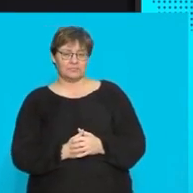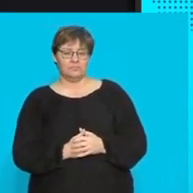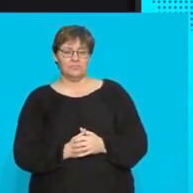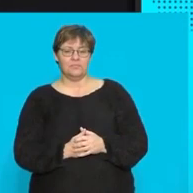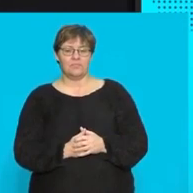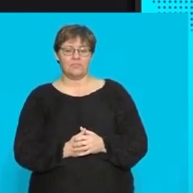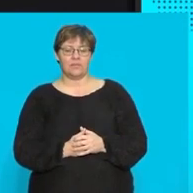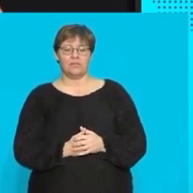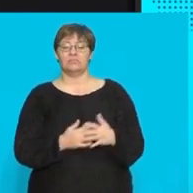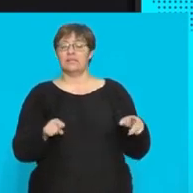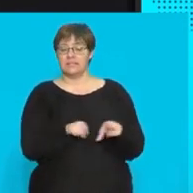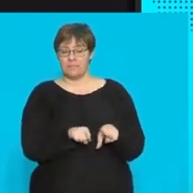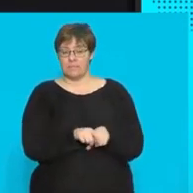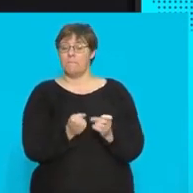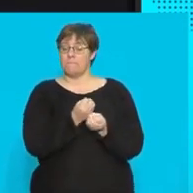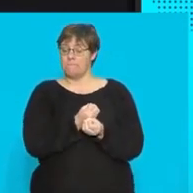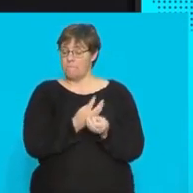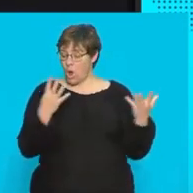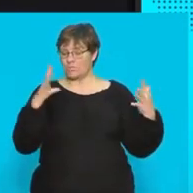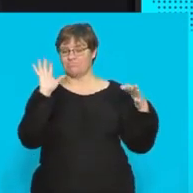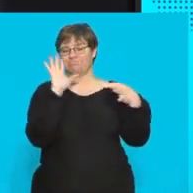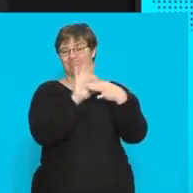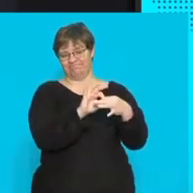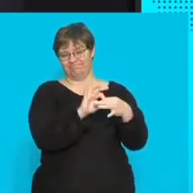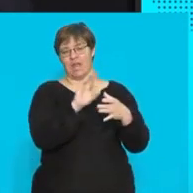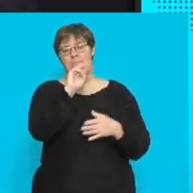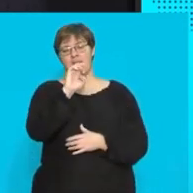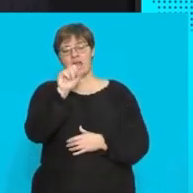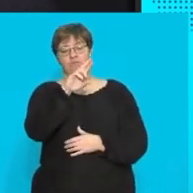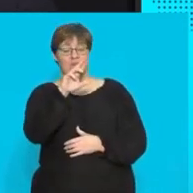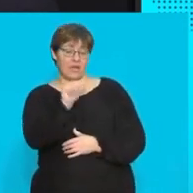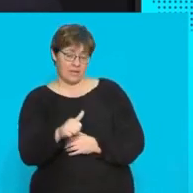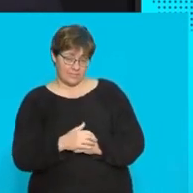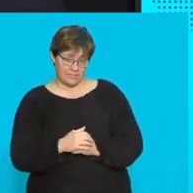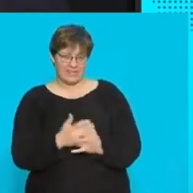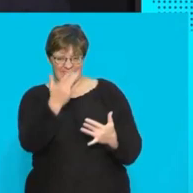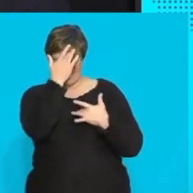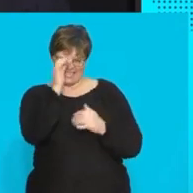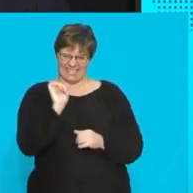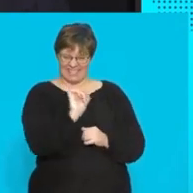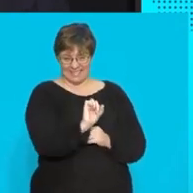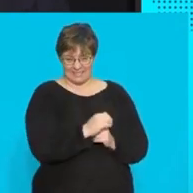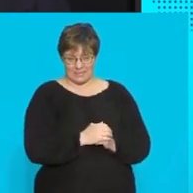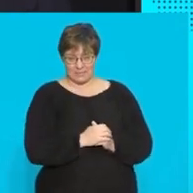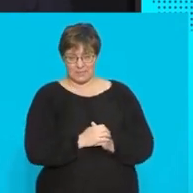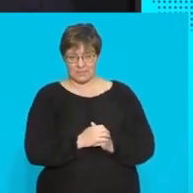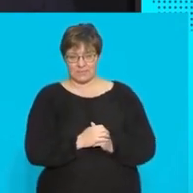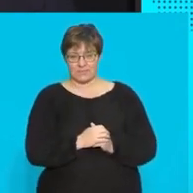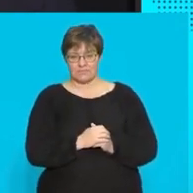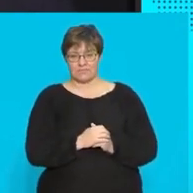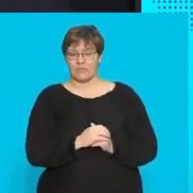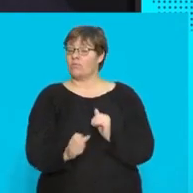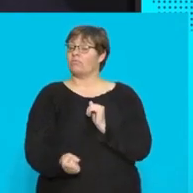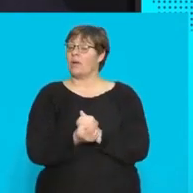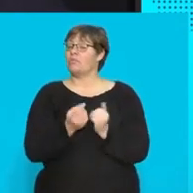section, right? And as I said to you, most of them are going to be concentrated on the disease, right, that the